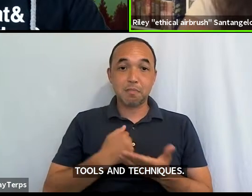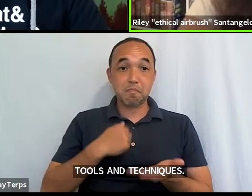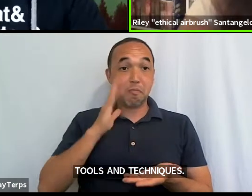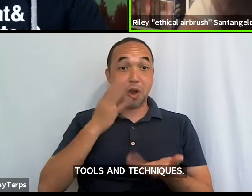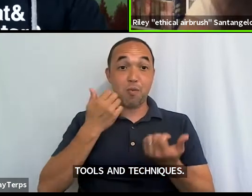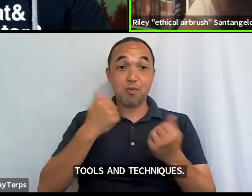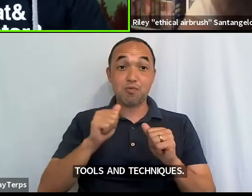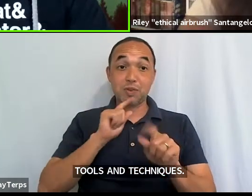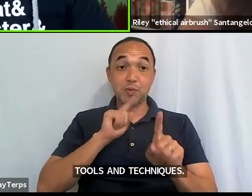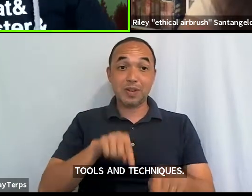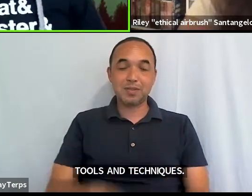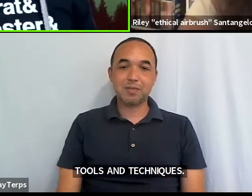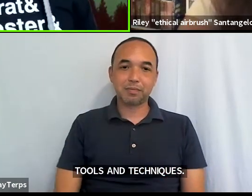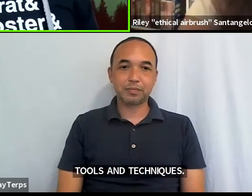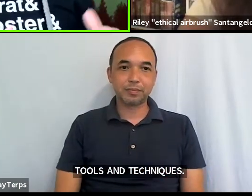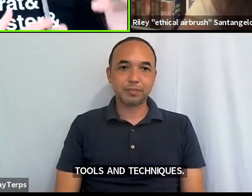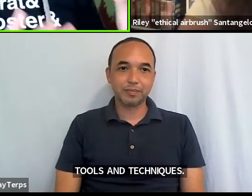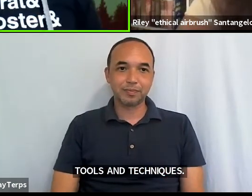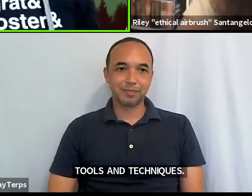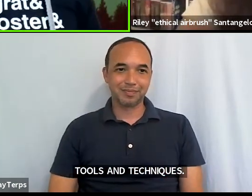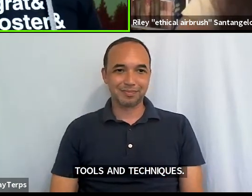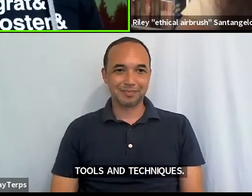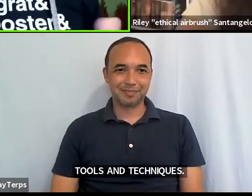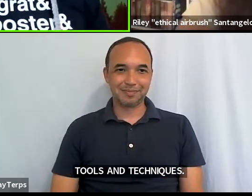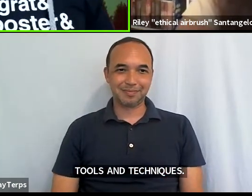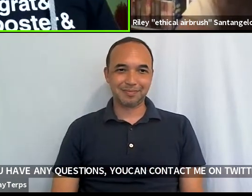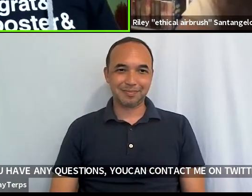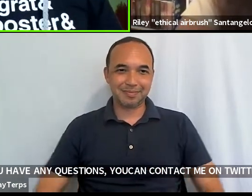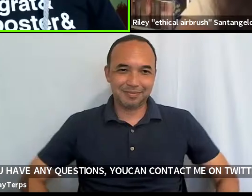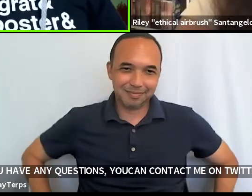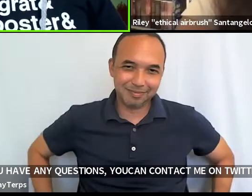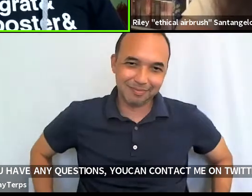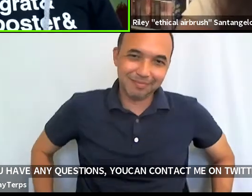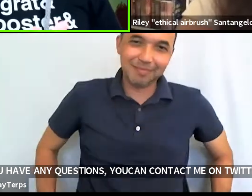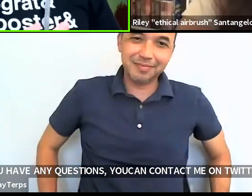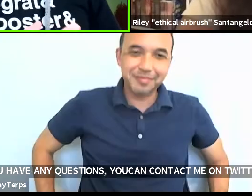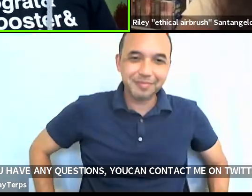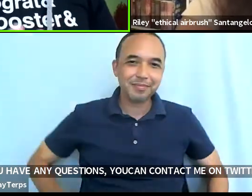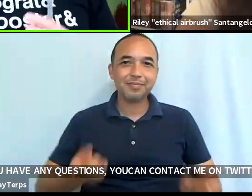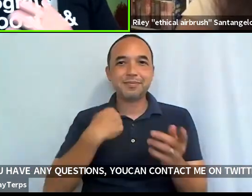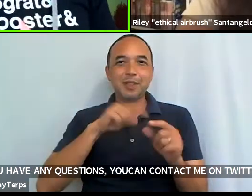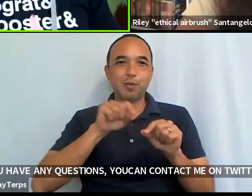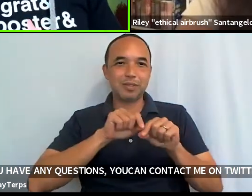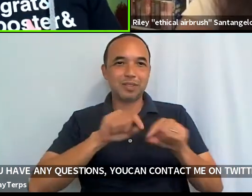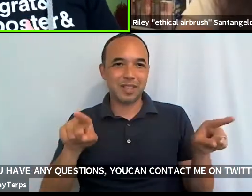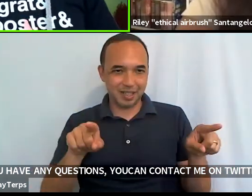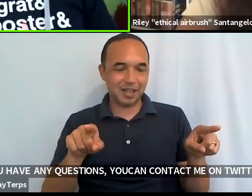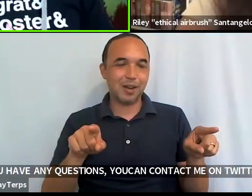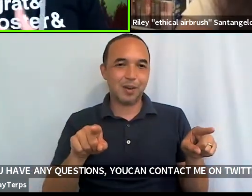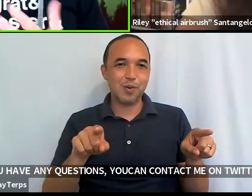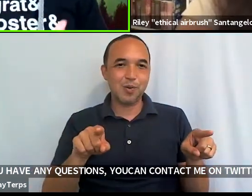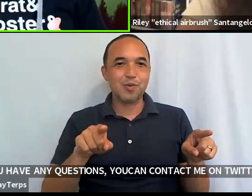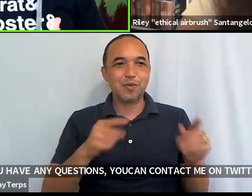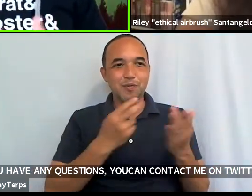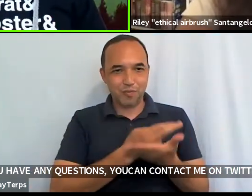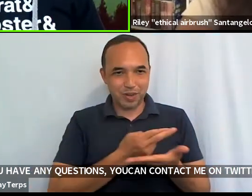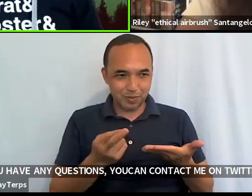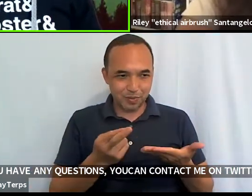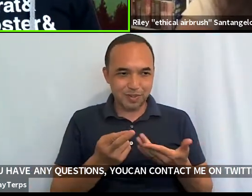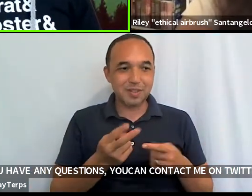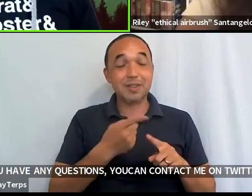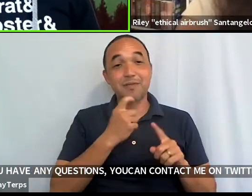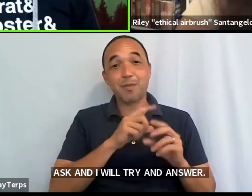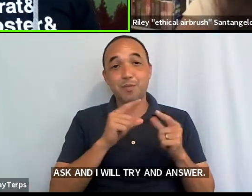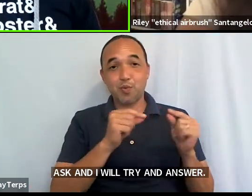answer. And we will be sending out the list of resources that Riley tweeted along with a link to this video if you want to check that